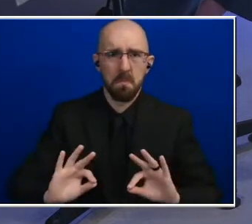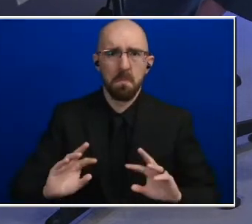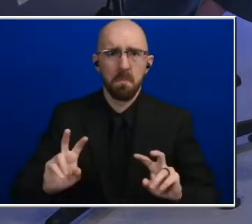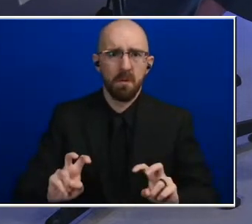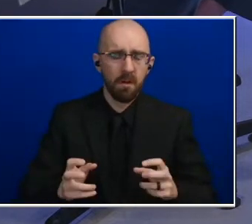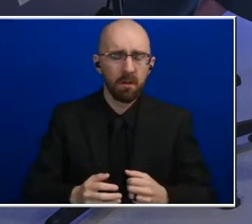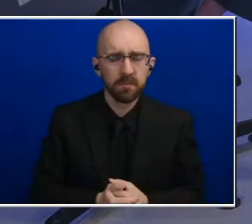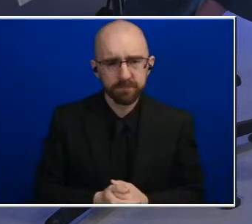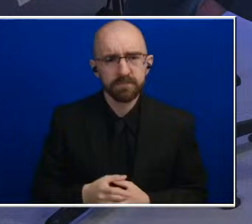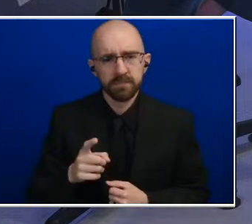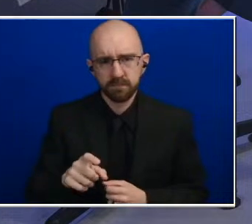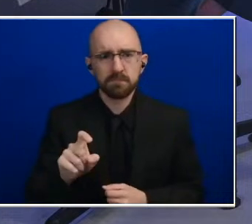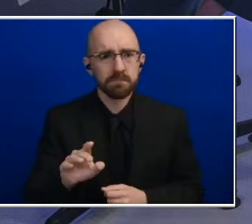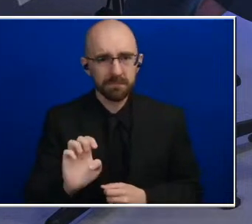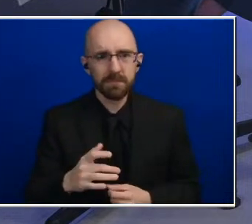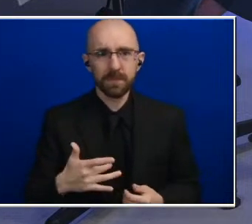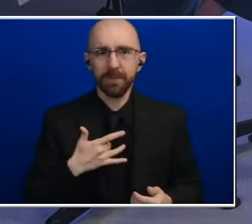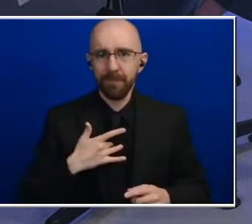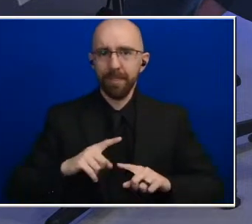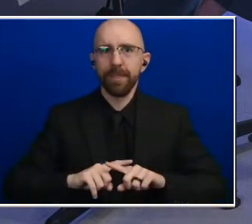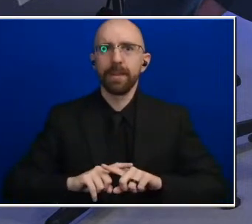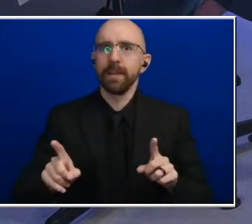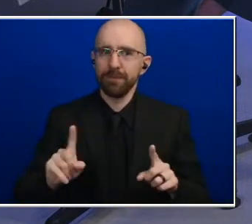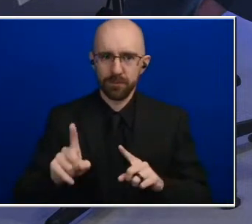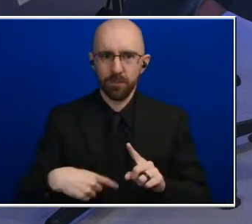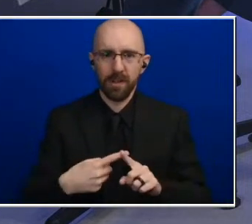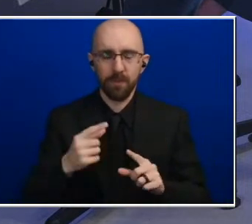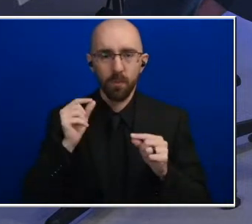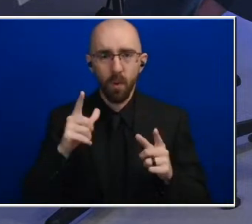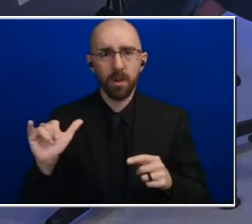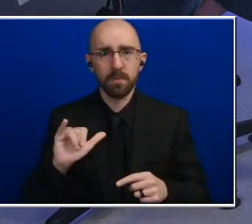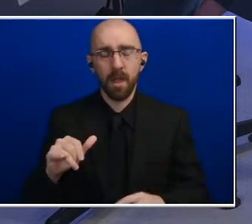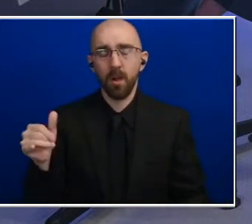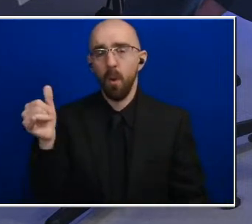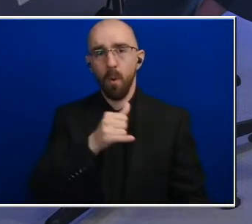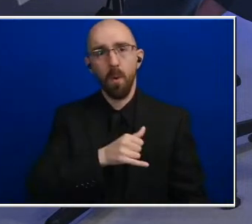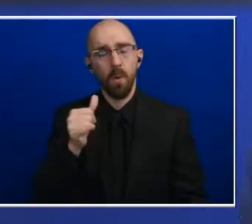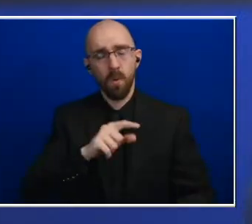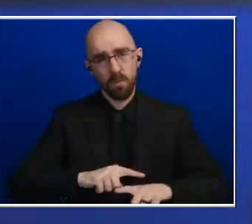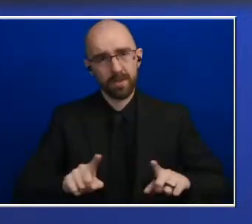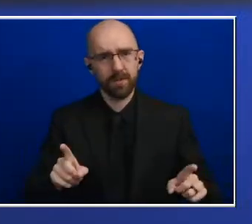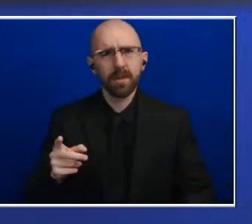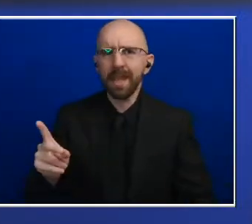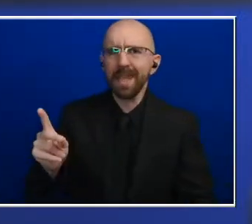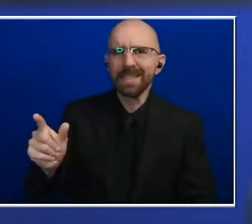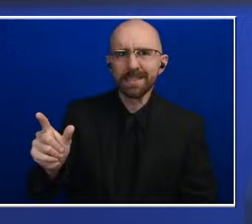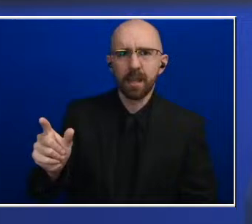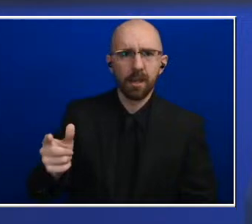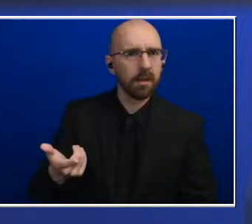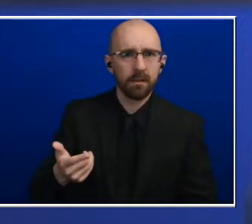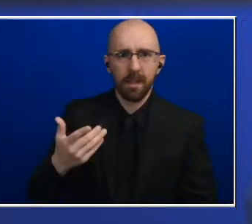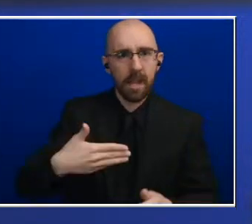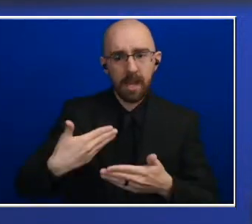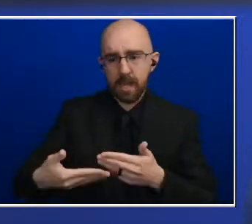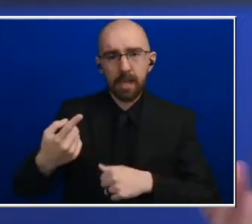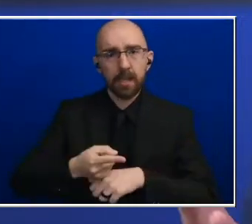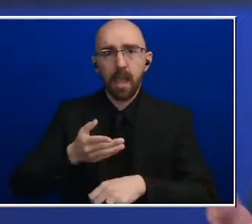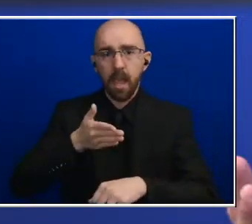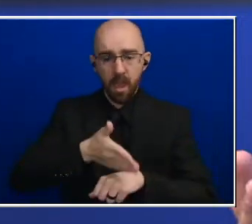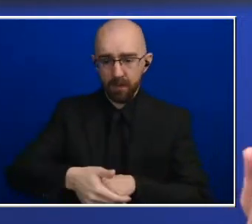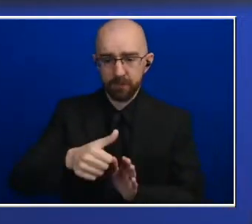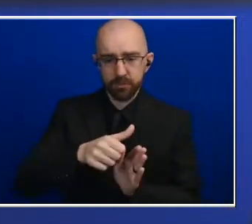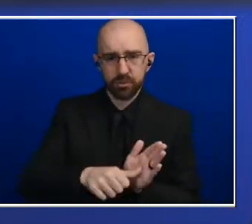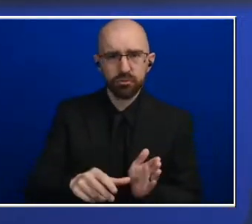probably felt that difference as soon as you woke up. You're like, holy cow, that's so much better. It was instant, right? Yeah. The next day after the surgery, the pain was